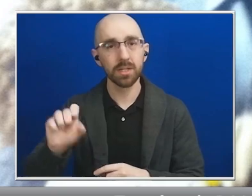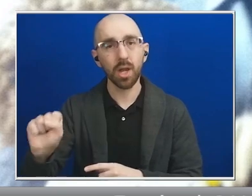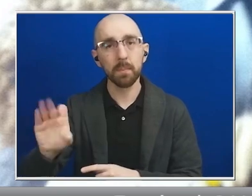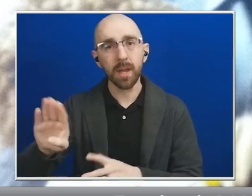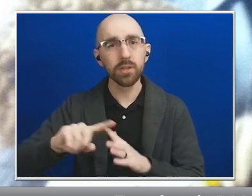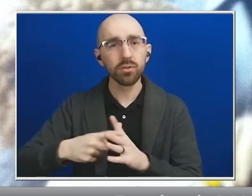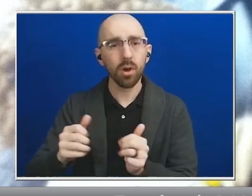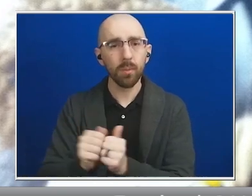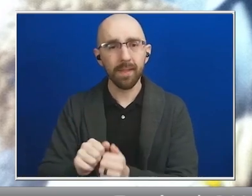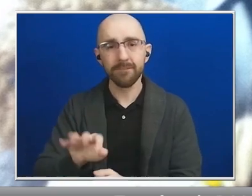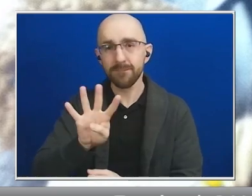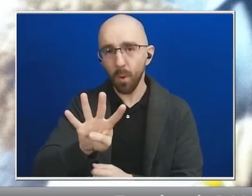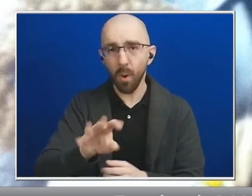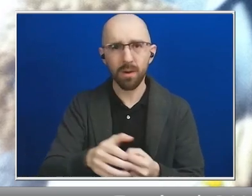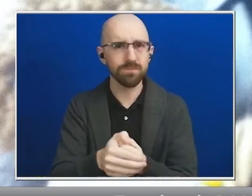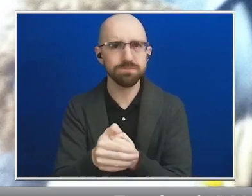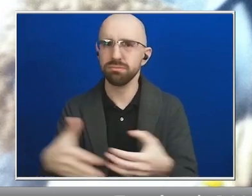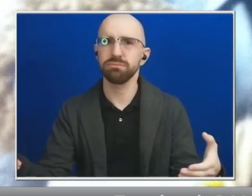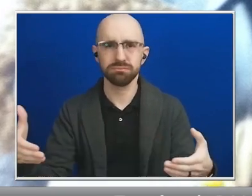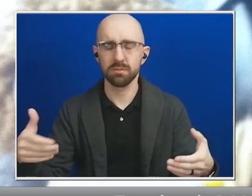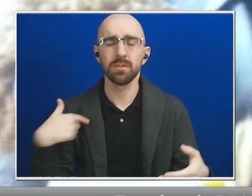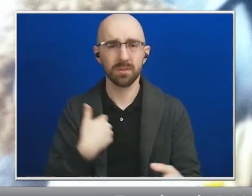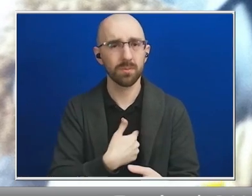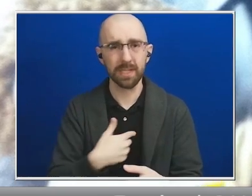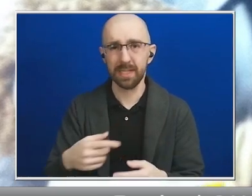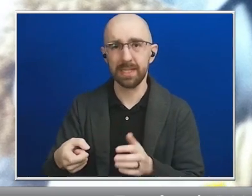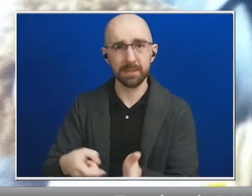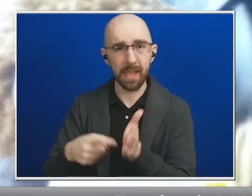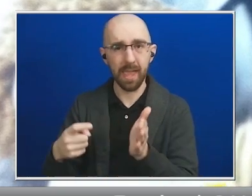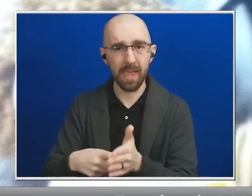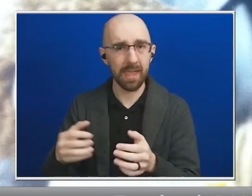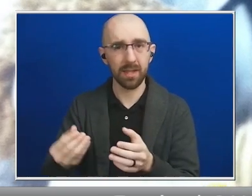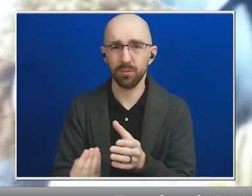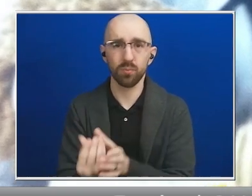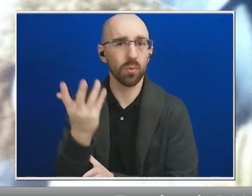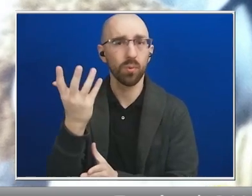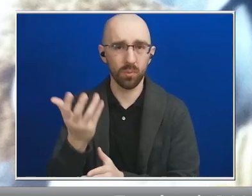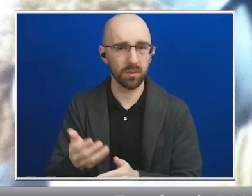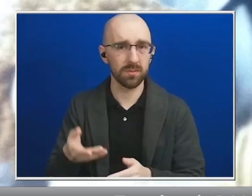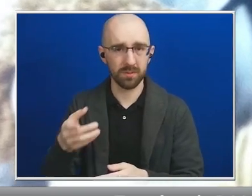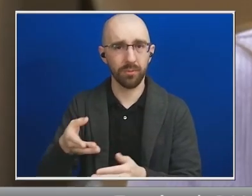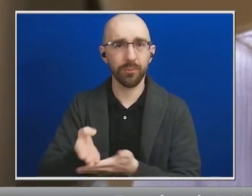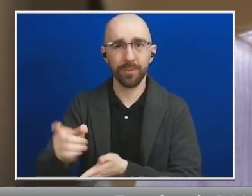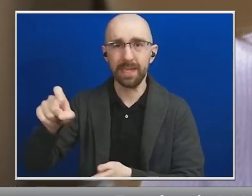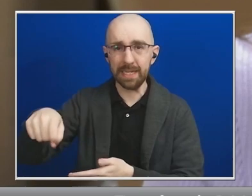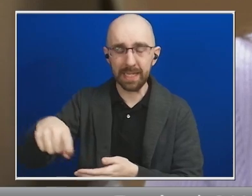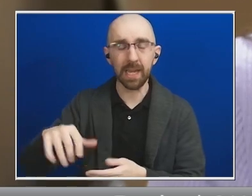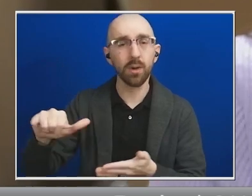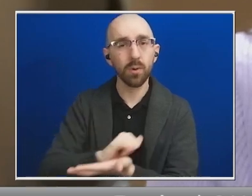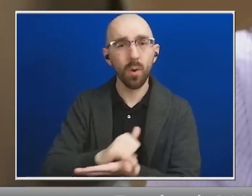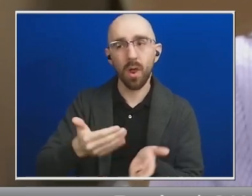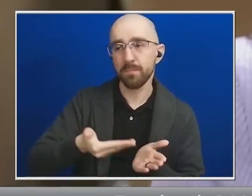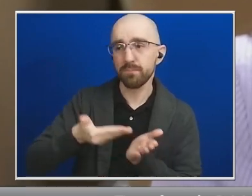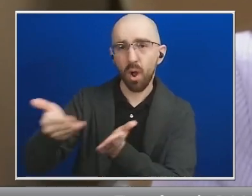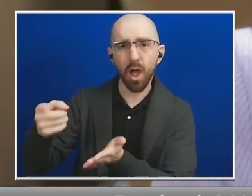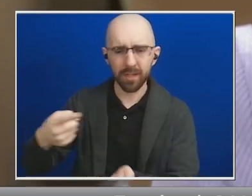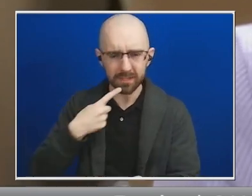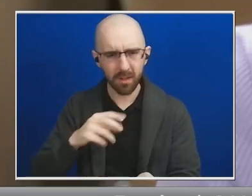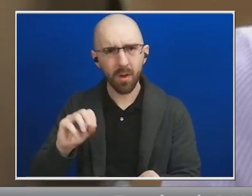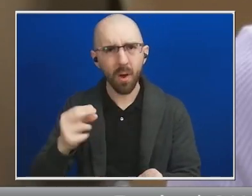expanded. We just kind of grew out of demand and out of the need. Once we took it to New York and they said, oh my gosh, there's so many